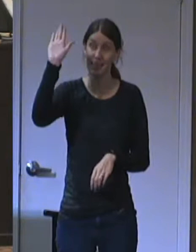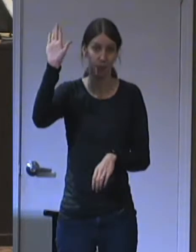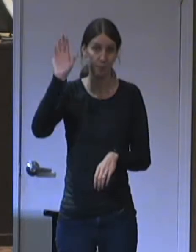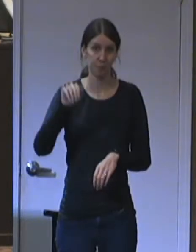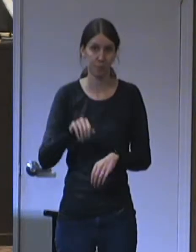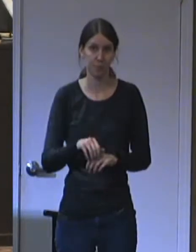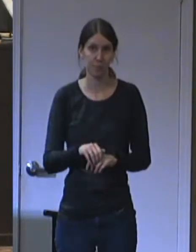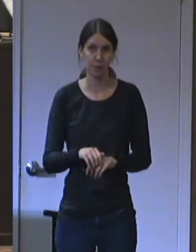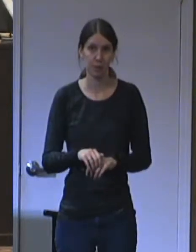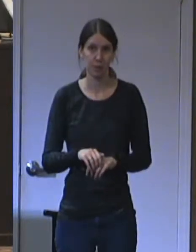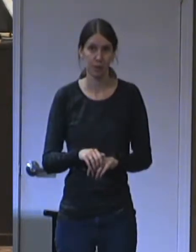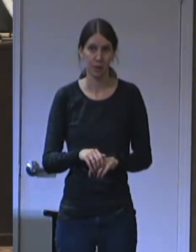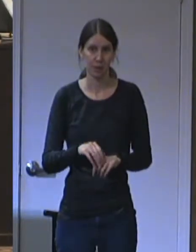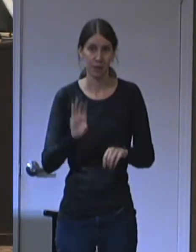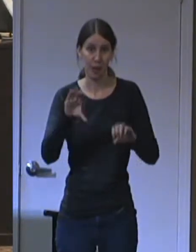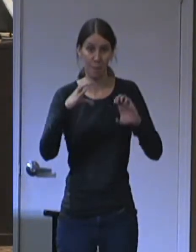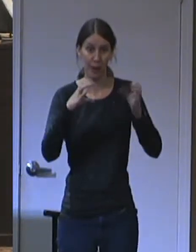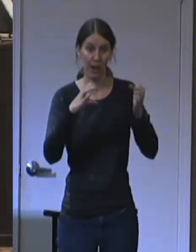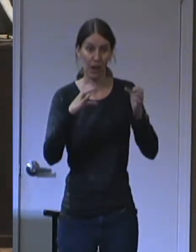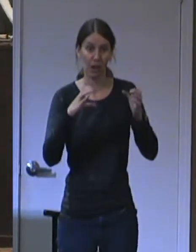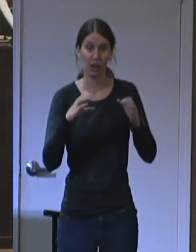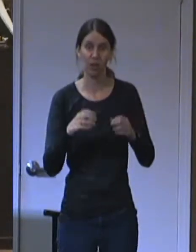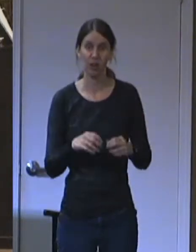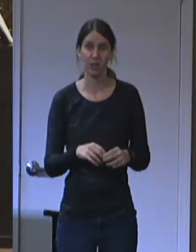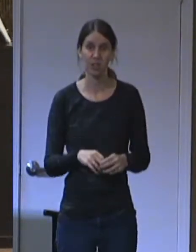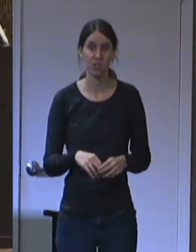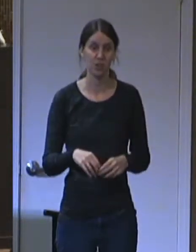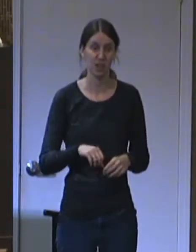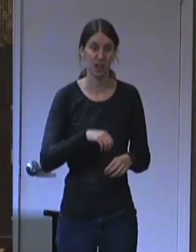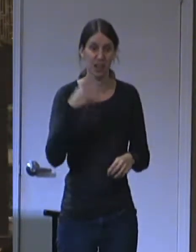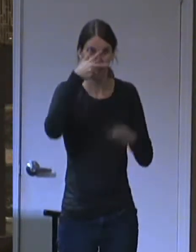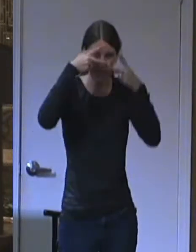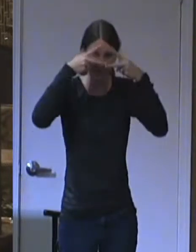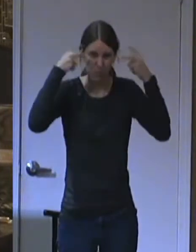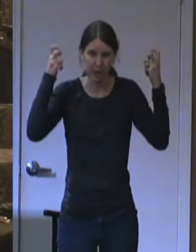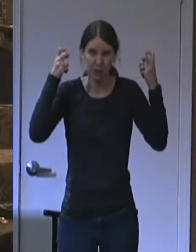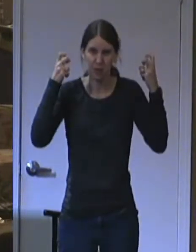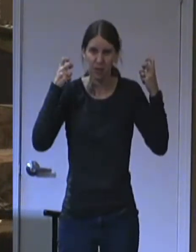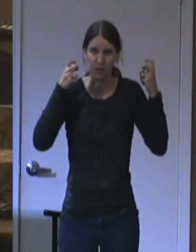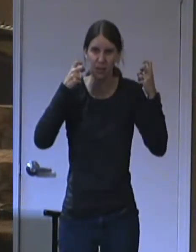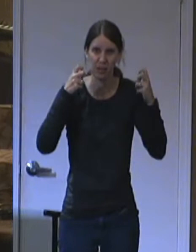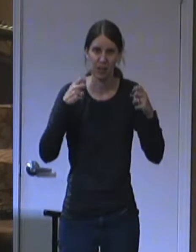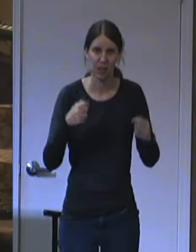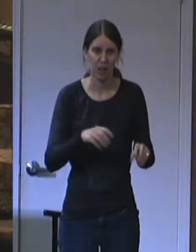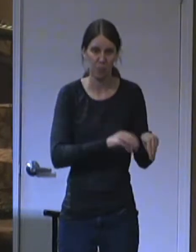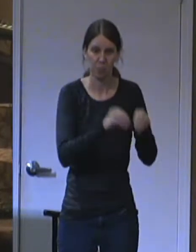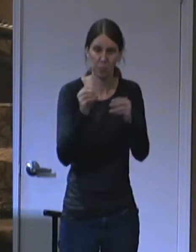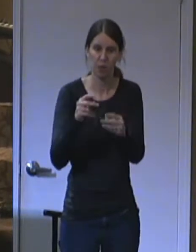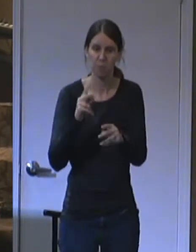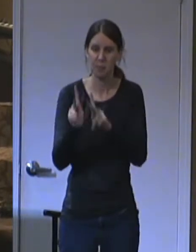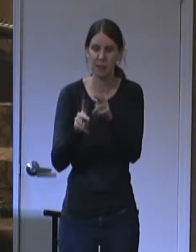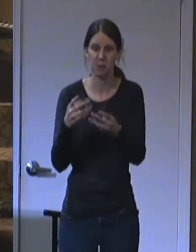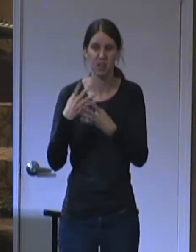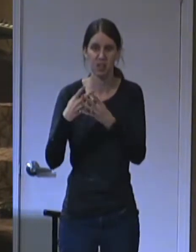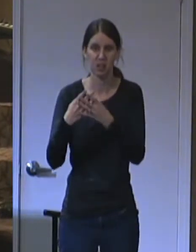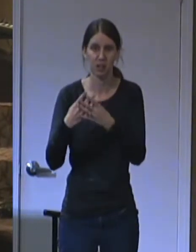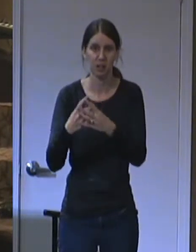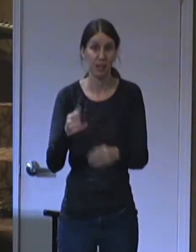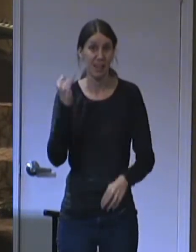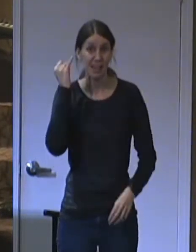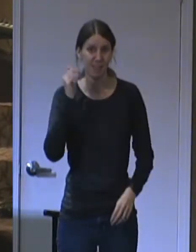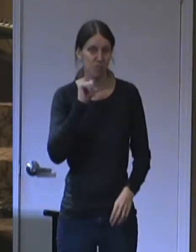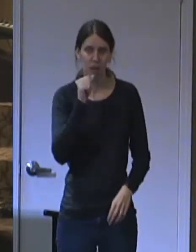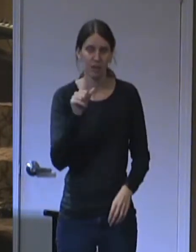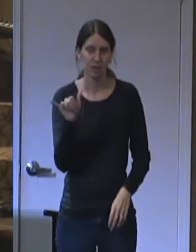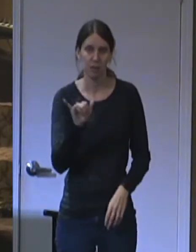And unlike those conquistadors who were there to rob everybody blind and enslave everybody, when you're established,